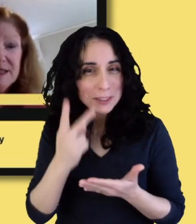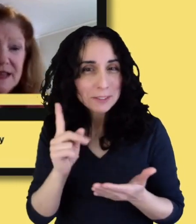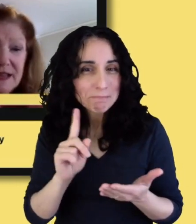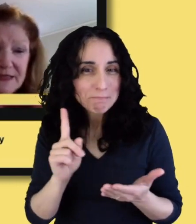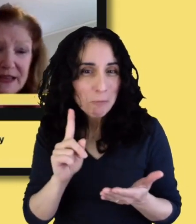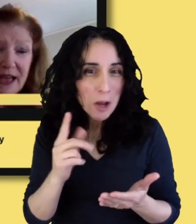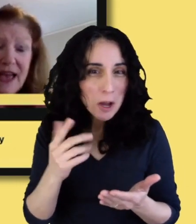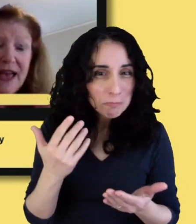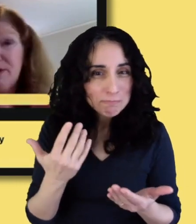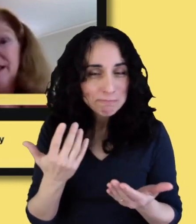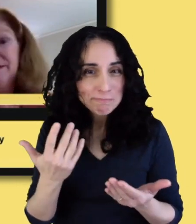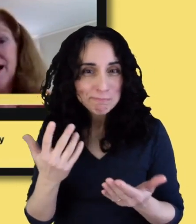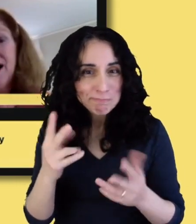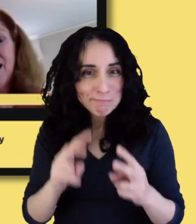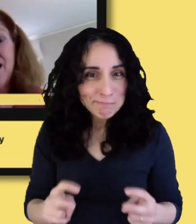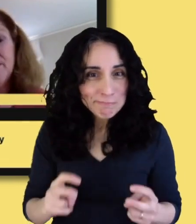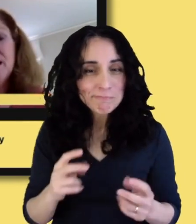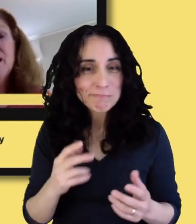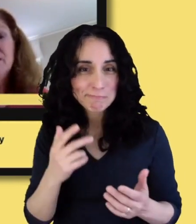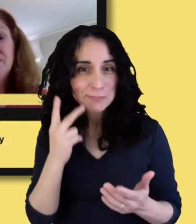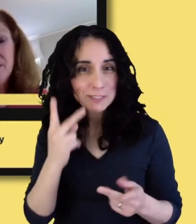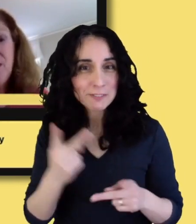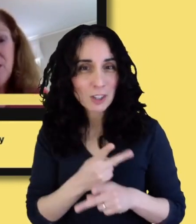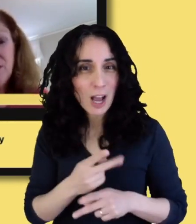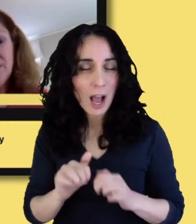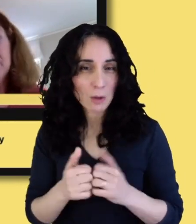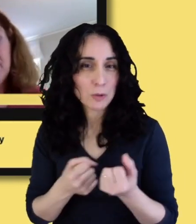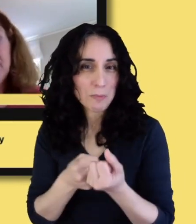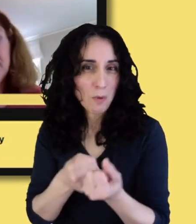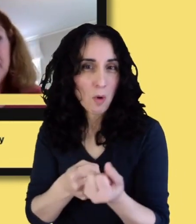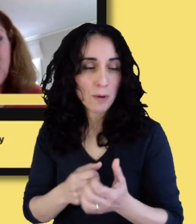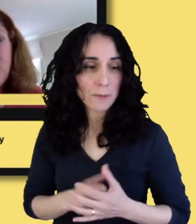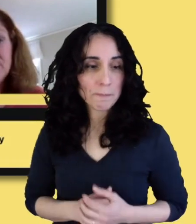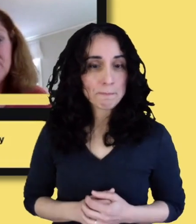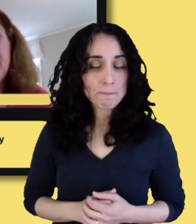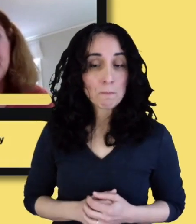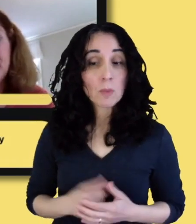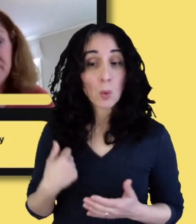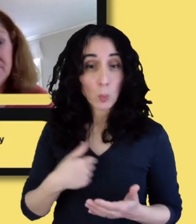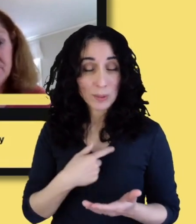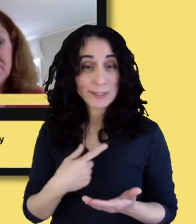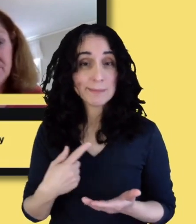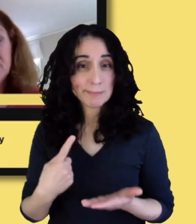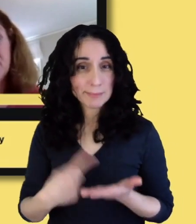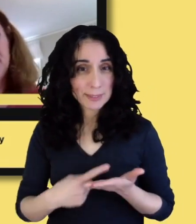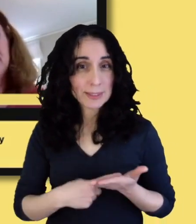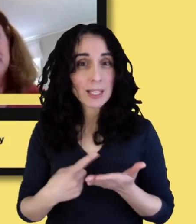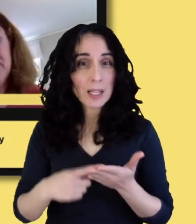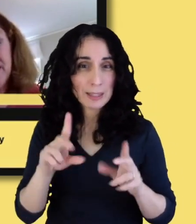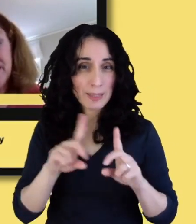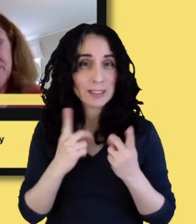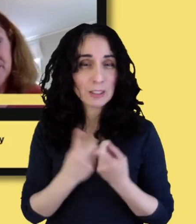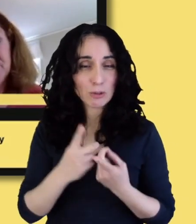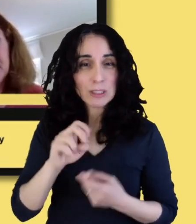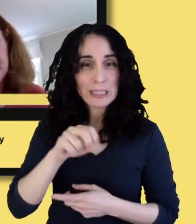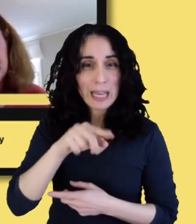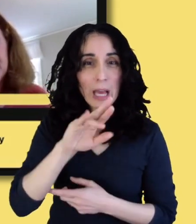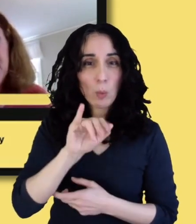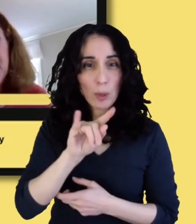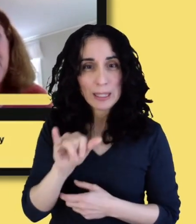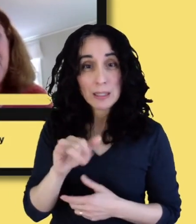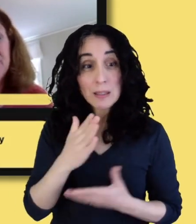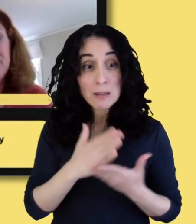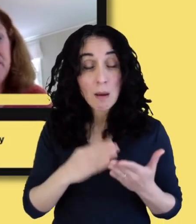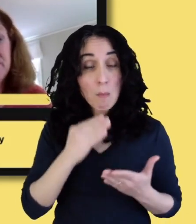is the equity. Some homes may not have the resources, or their parents may not have the